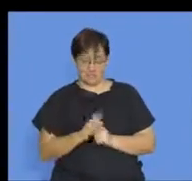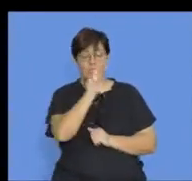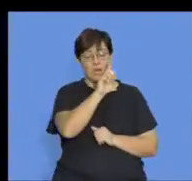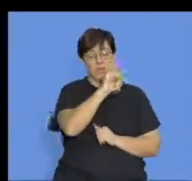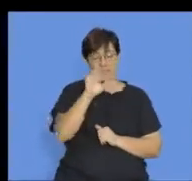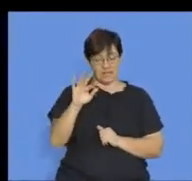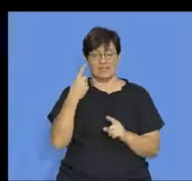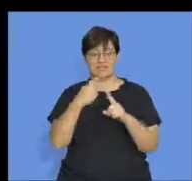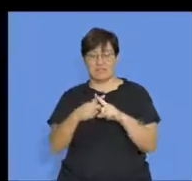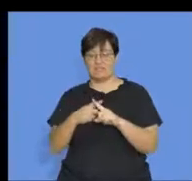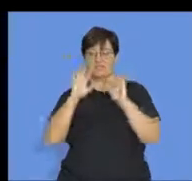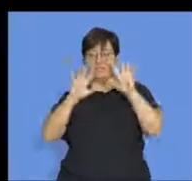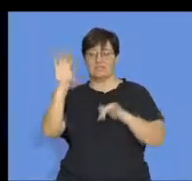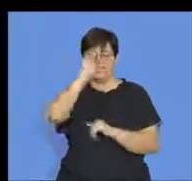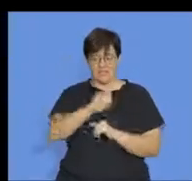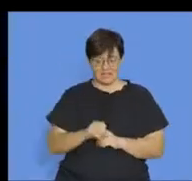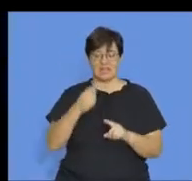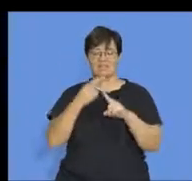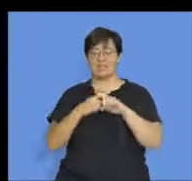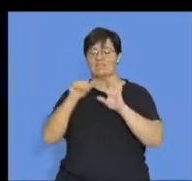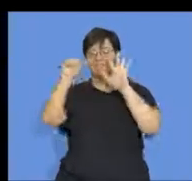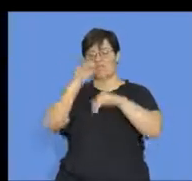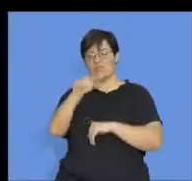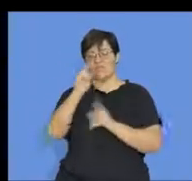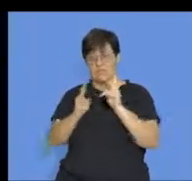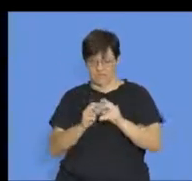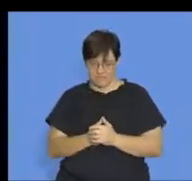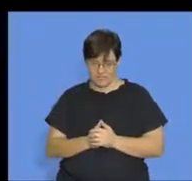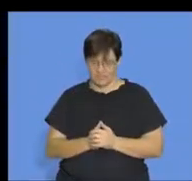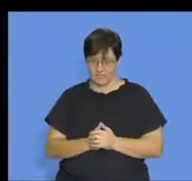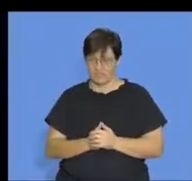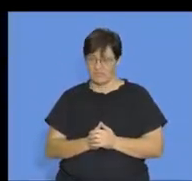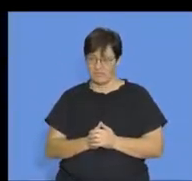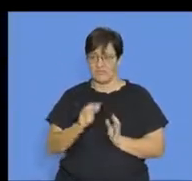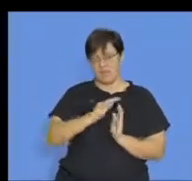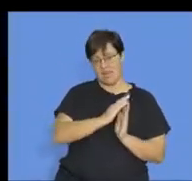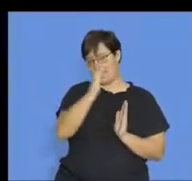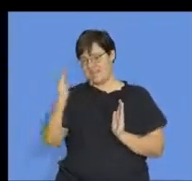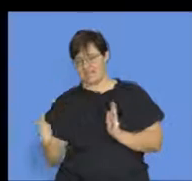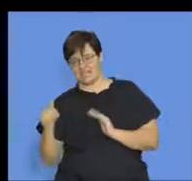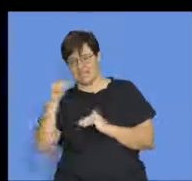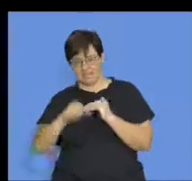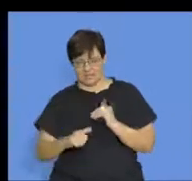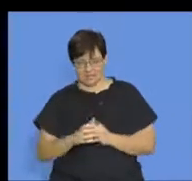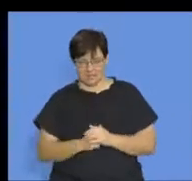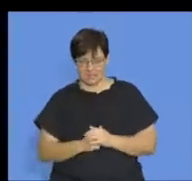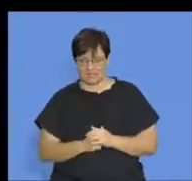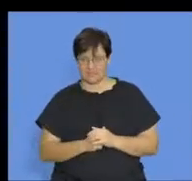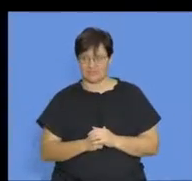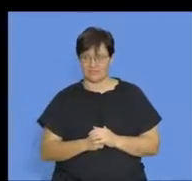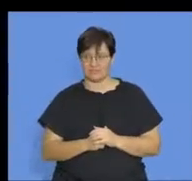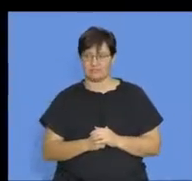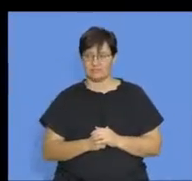So 1 million times 10%, and again, this is obviously the next 6